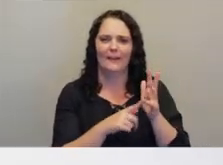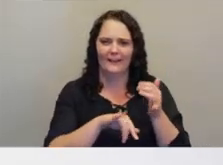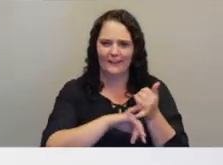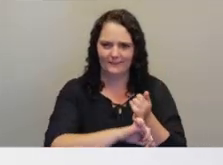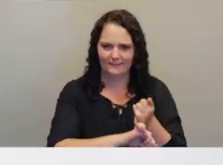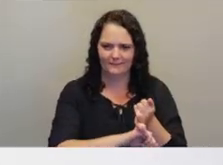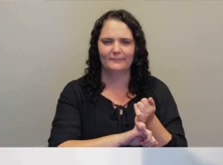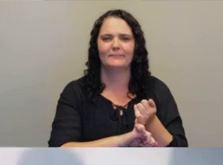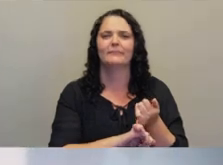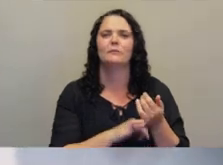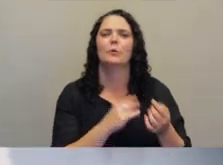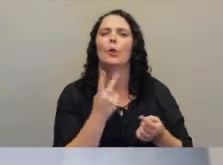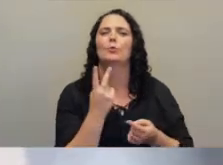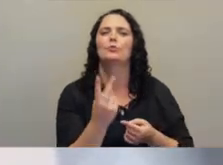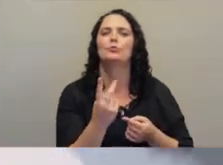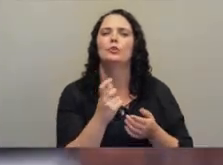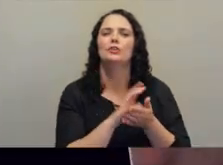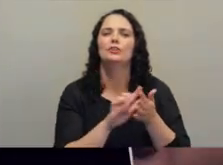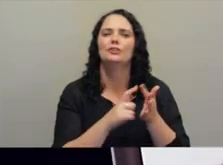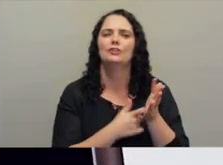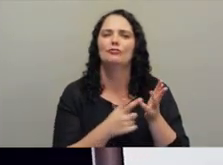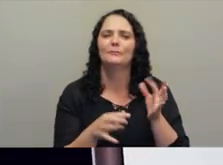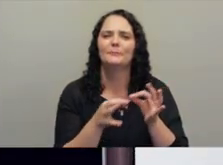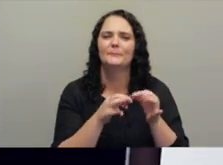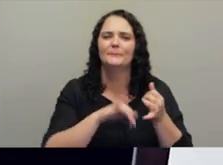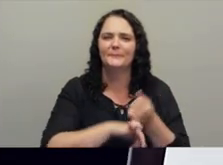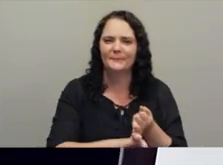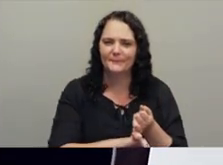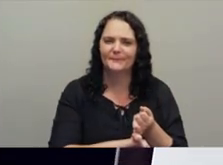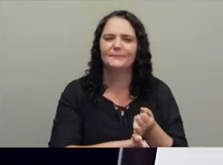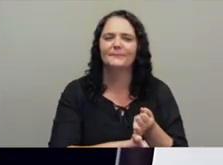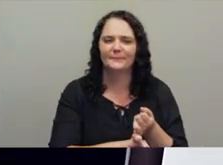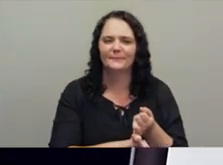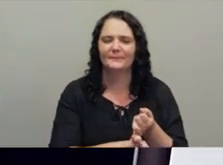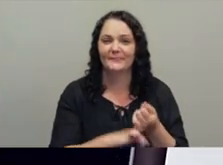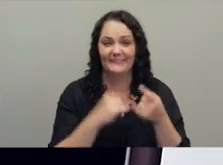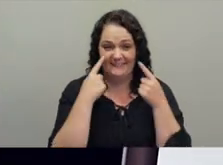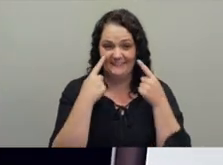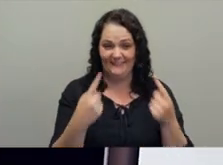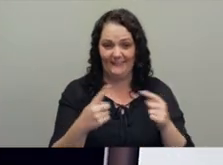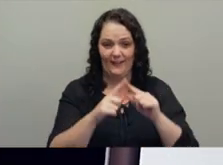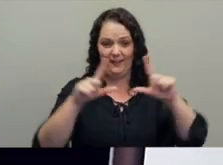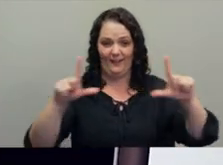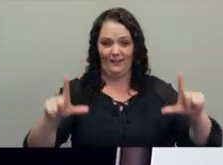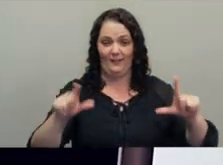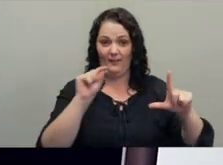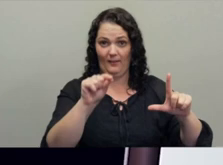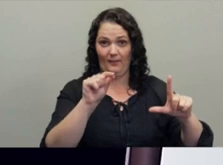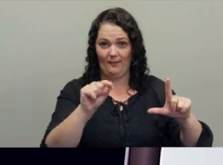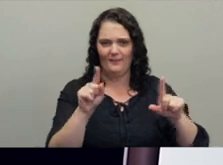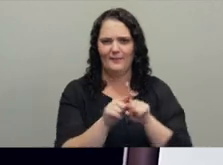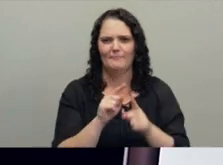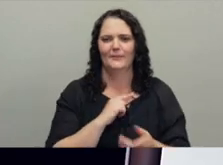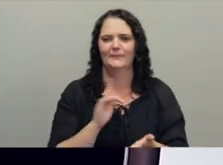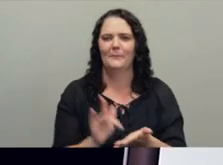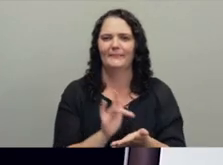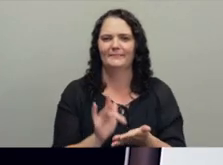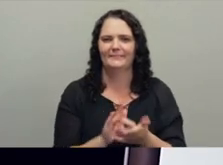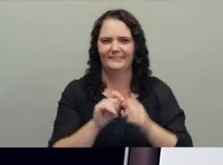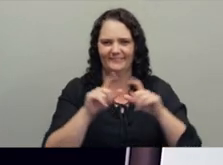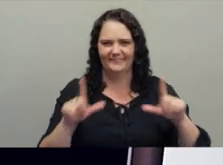of reclining nude. Here, let me move it down so you can actually, there's the drawing right there that I have on my